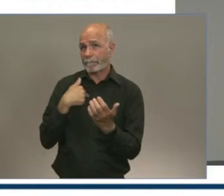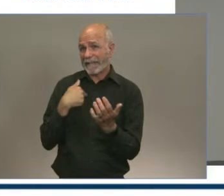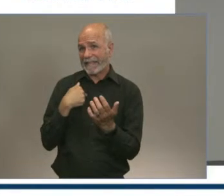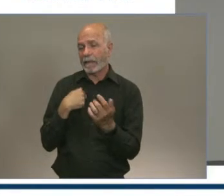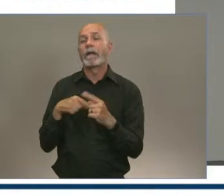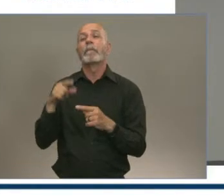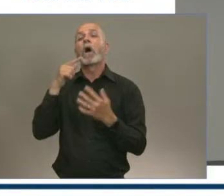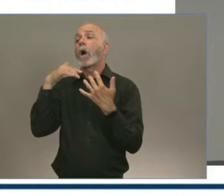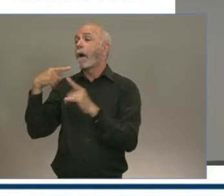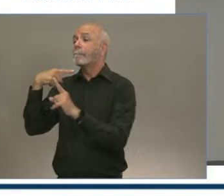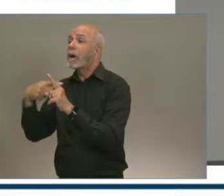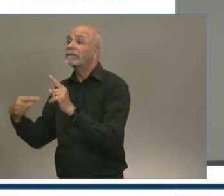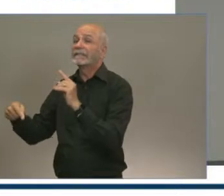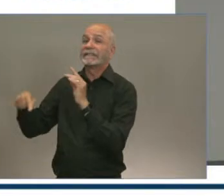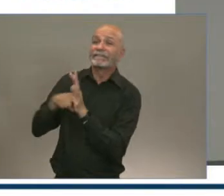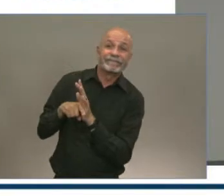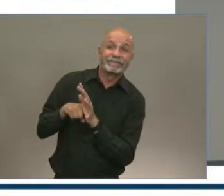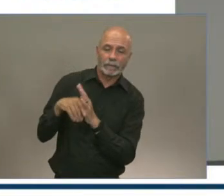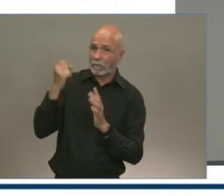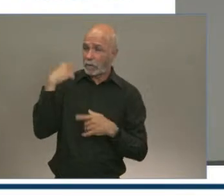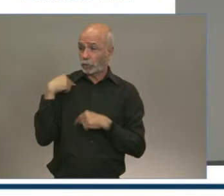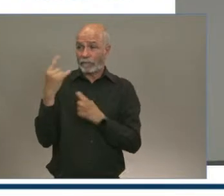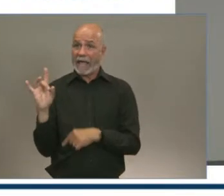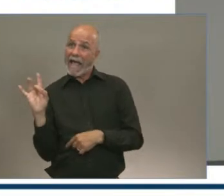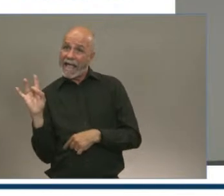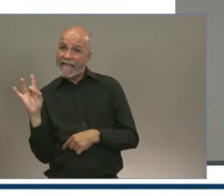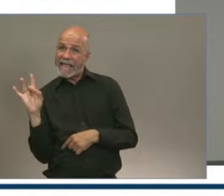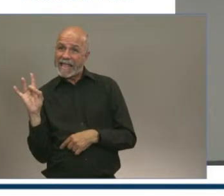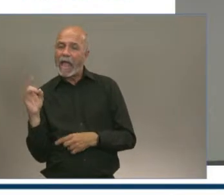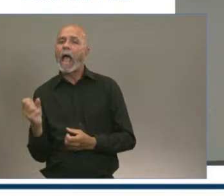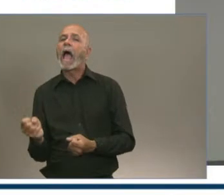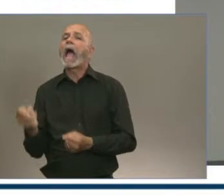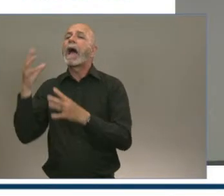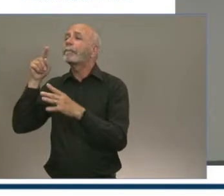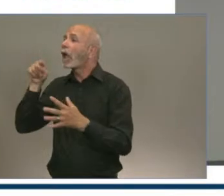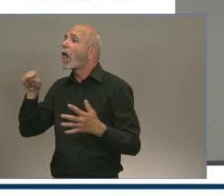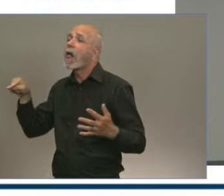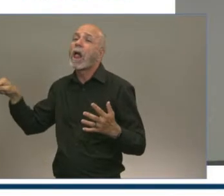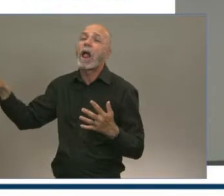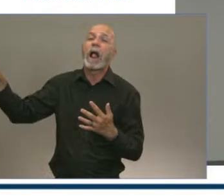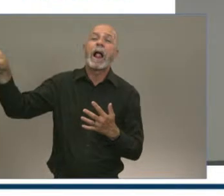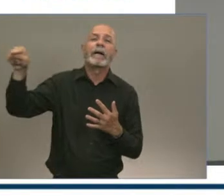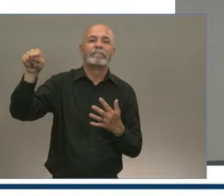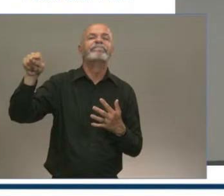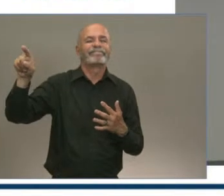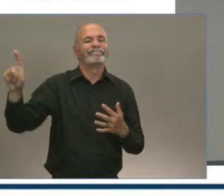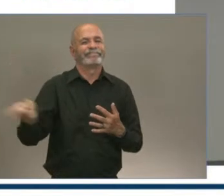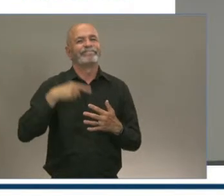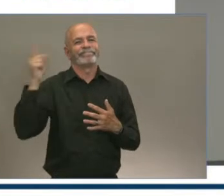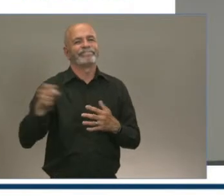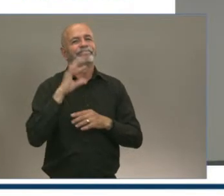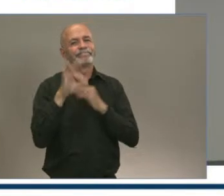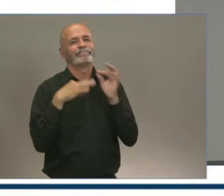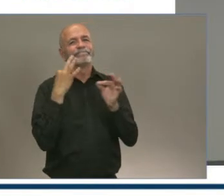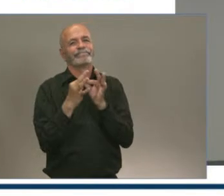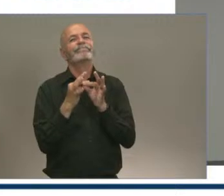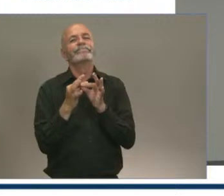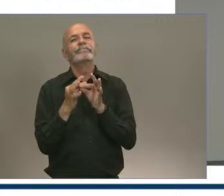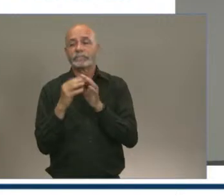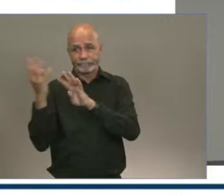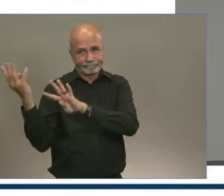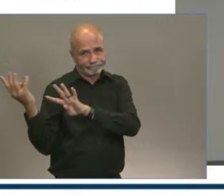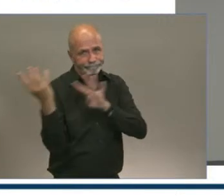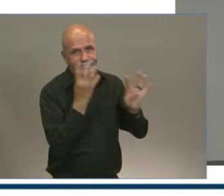today we have 8 cases. So there's only going to be a small number of testing that's driven directly by that case and contact follow-up. We had